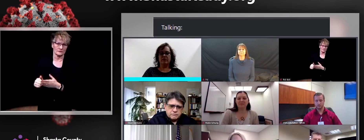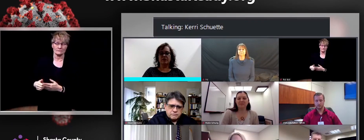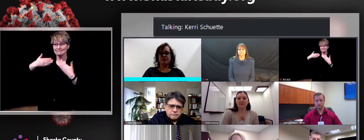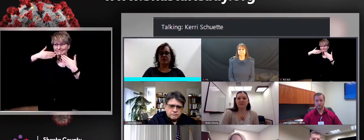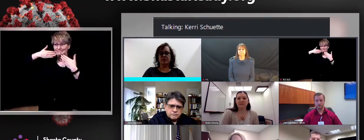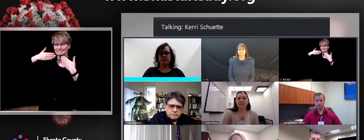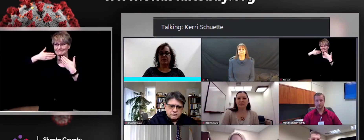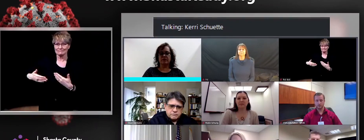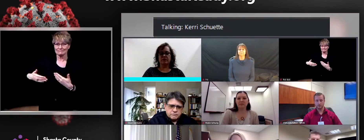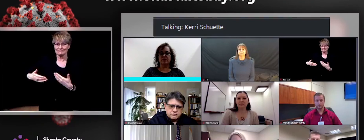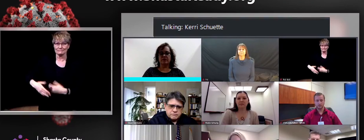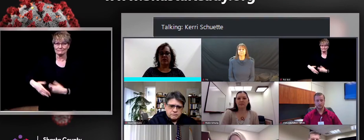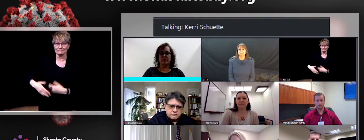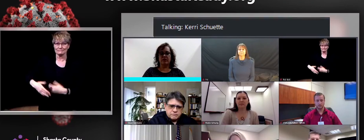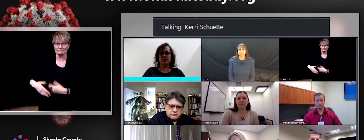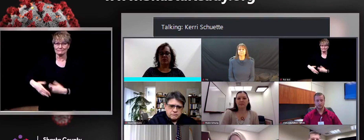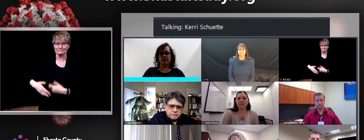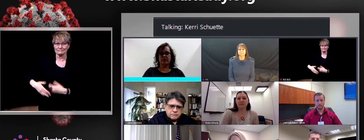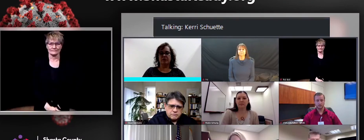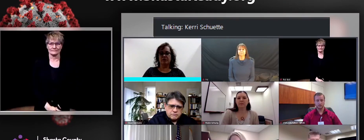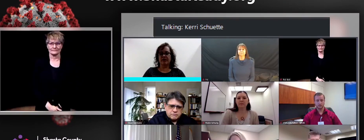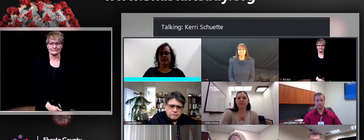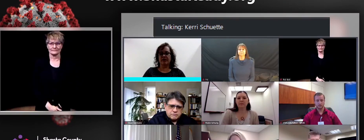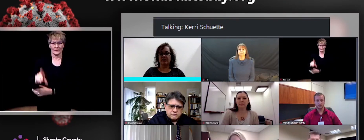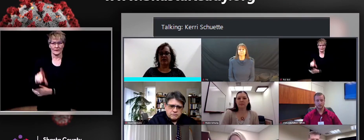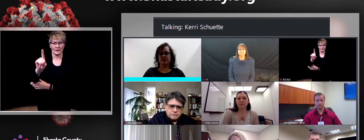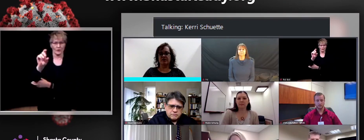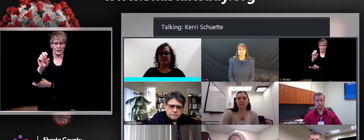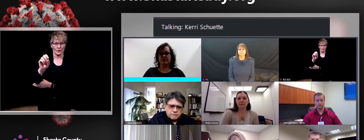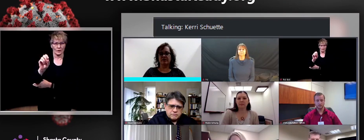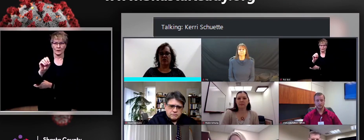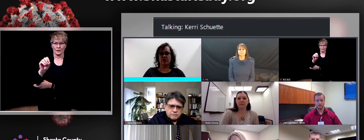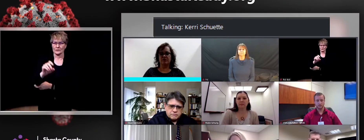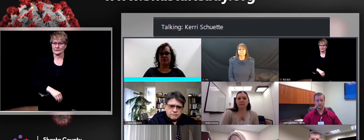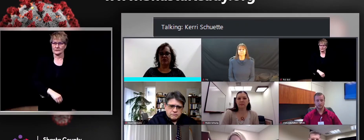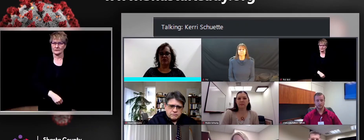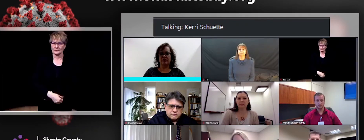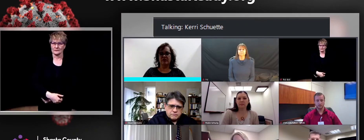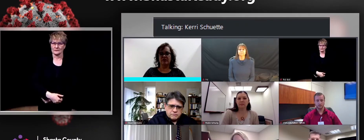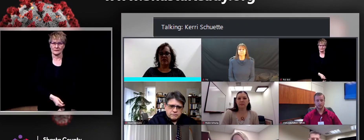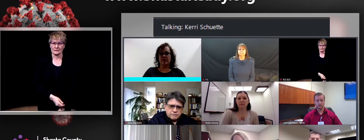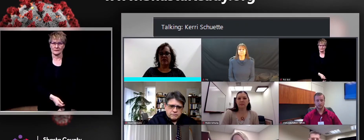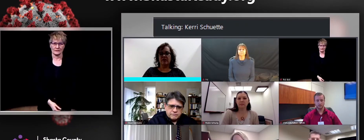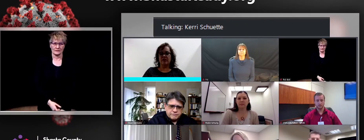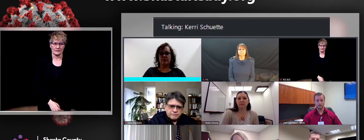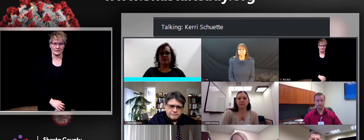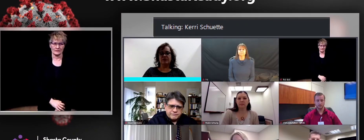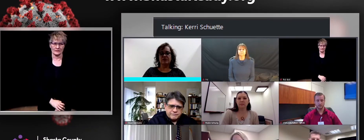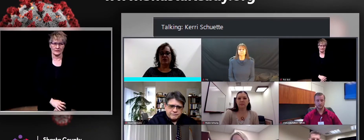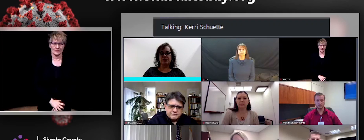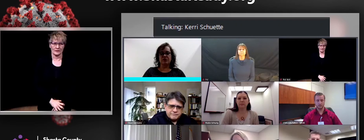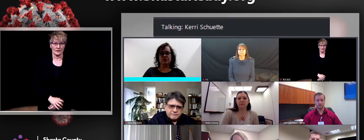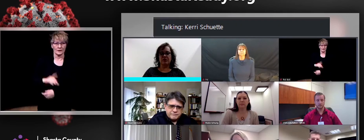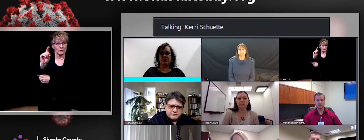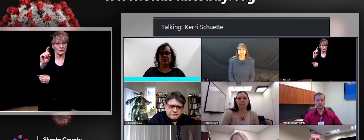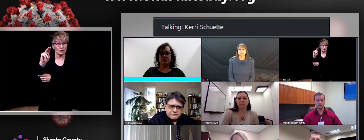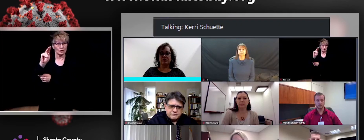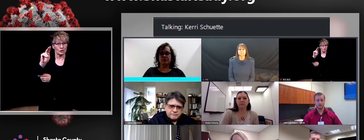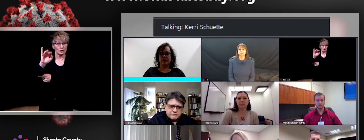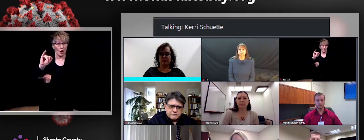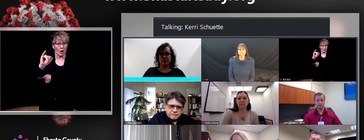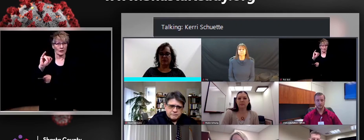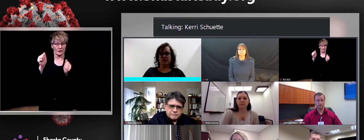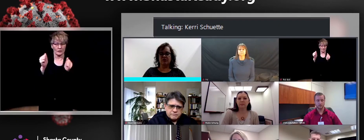Right, I have a question from Donnie Chamberlain from a news cafe. She is having audio difficulties. It's for you,